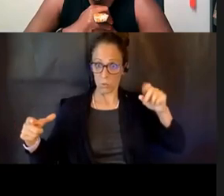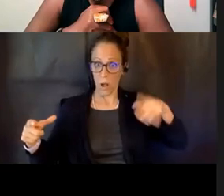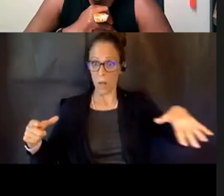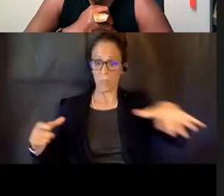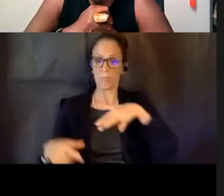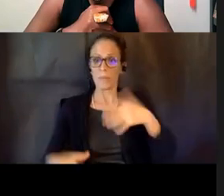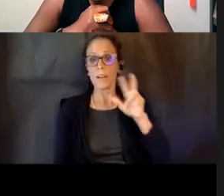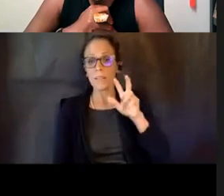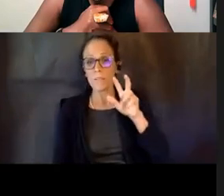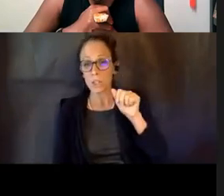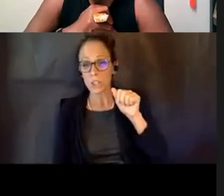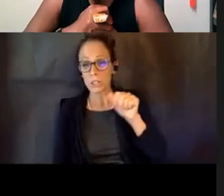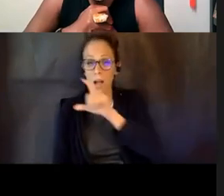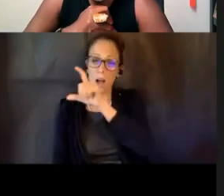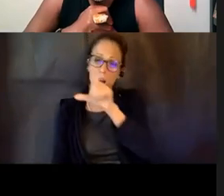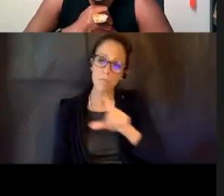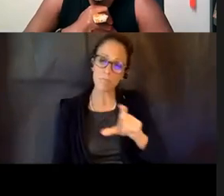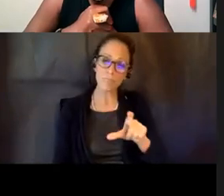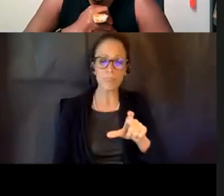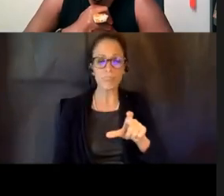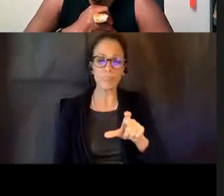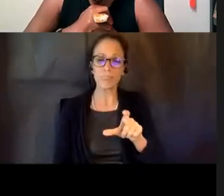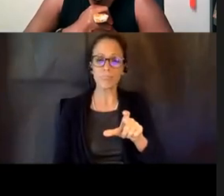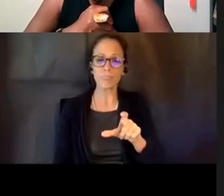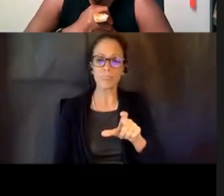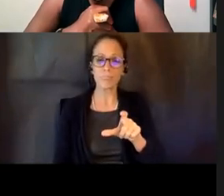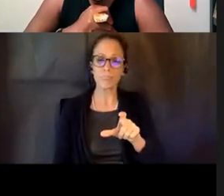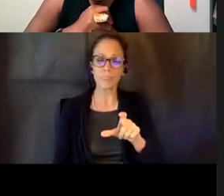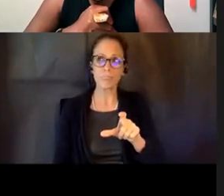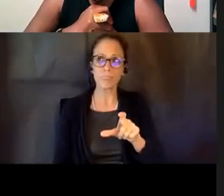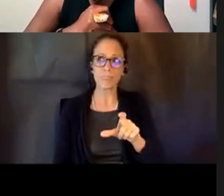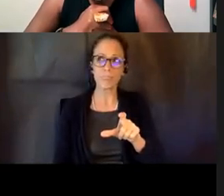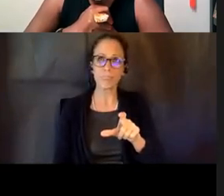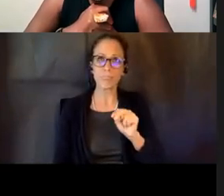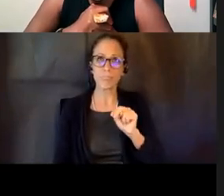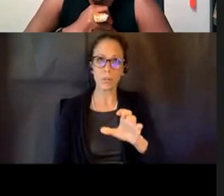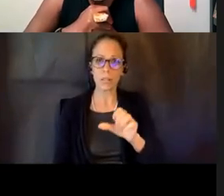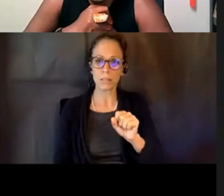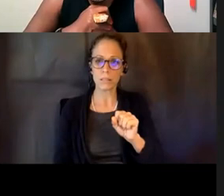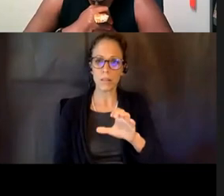Virginia. Virginia doesn't run all the way down to the Carolinas, right?